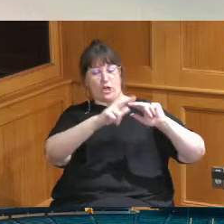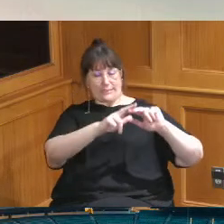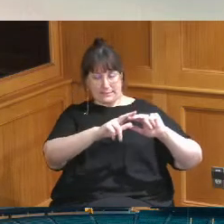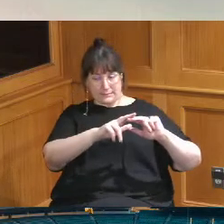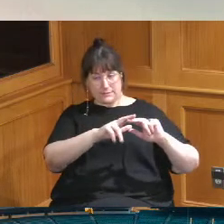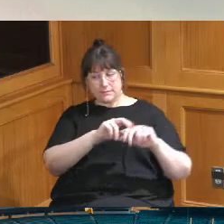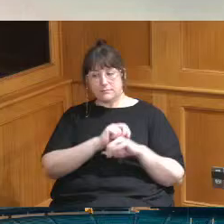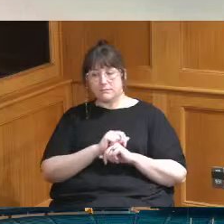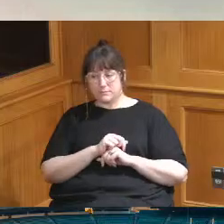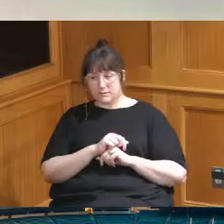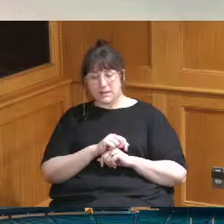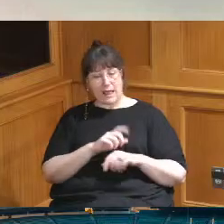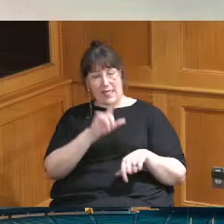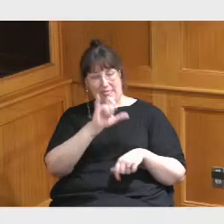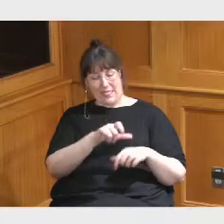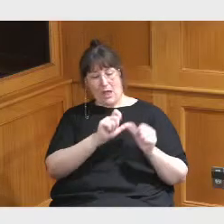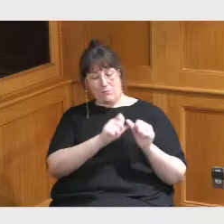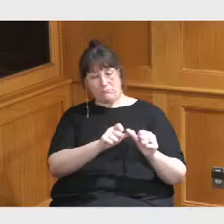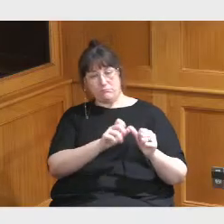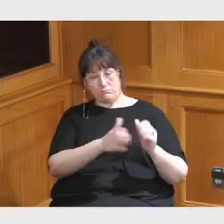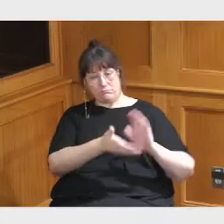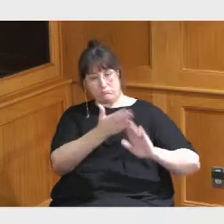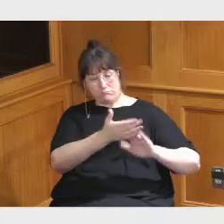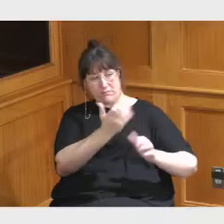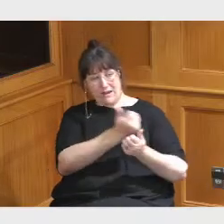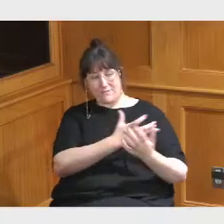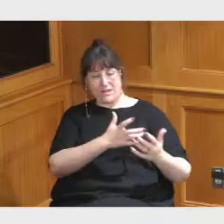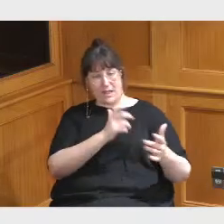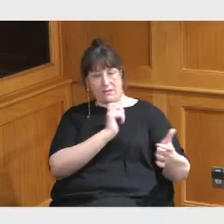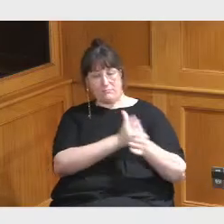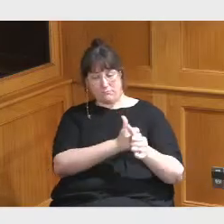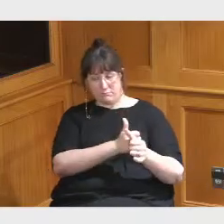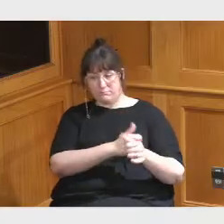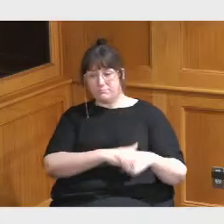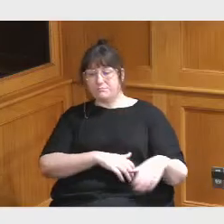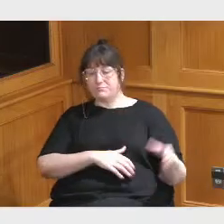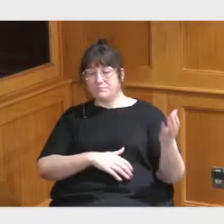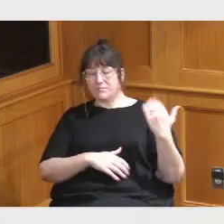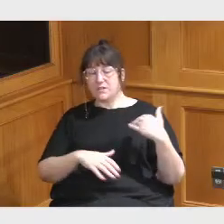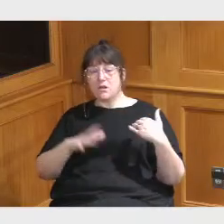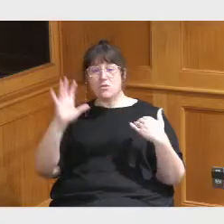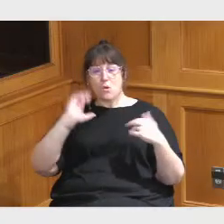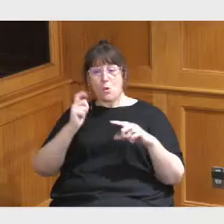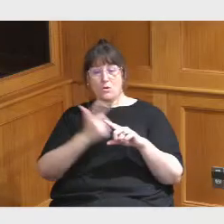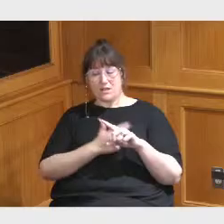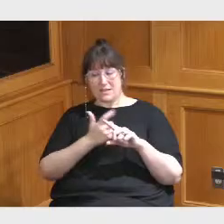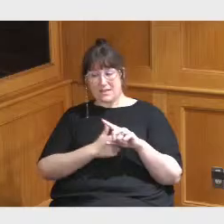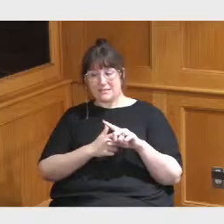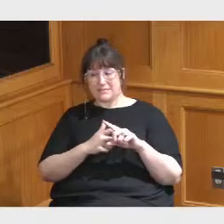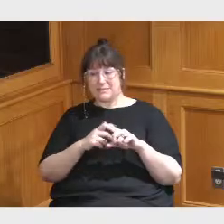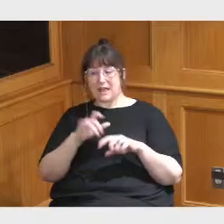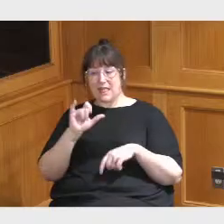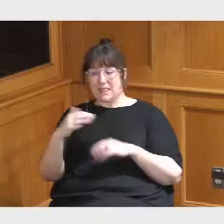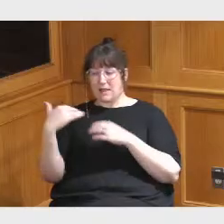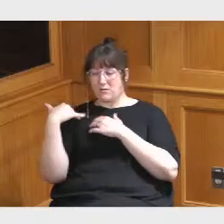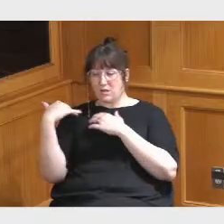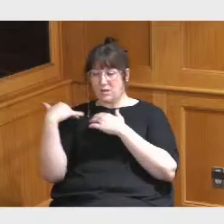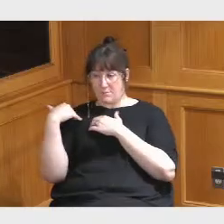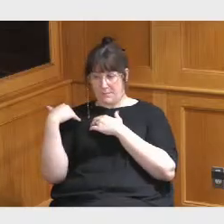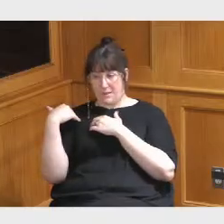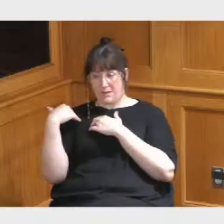maintenance of the stadium itself. Under the old lease, the county's capital liability was